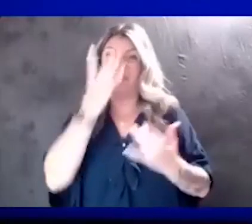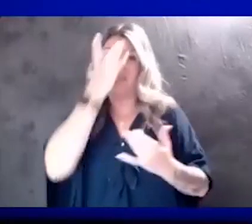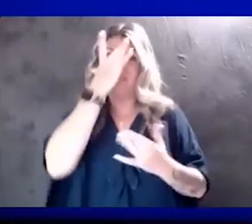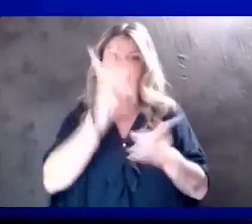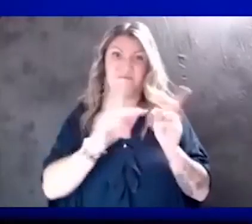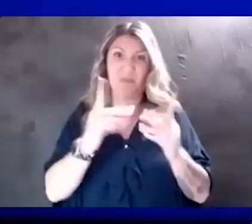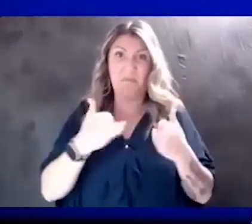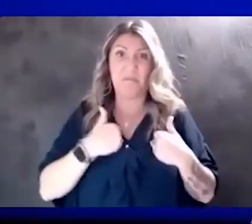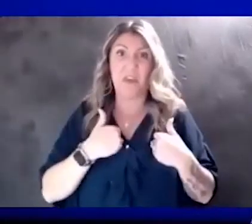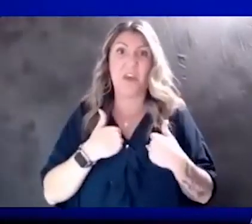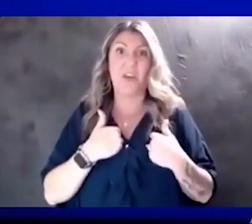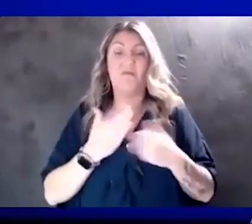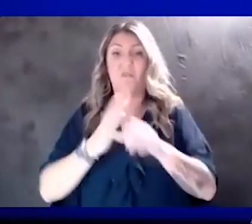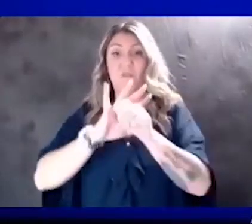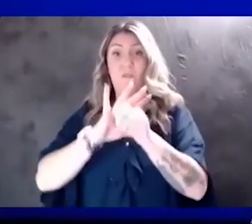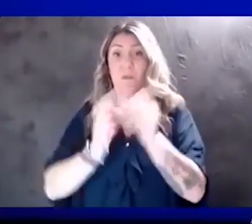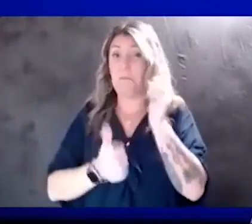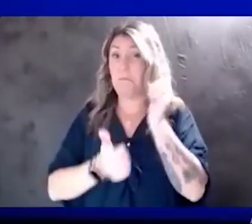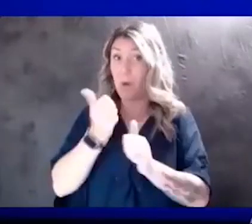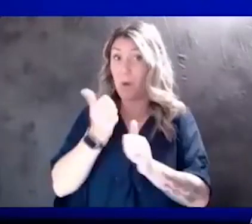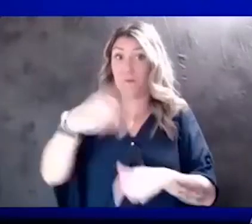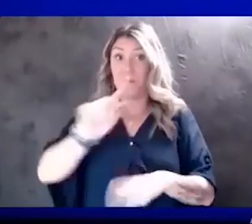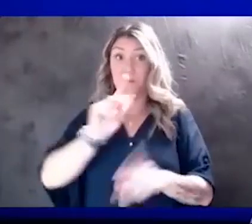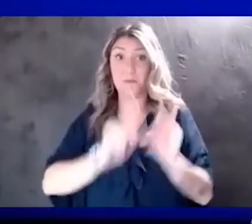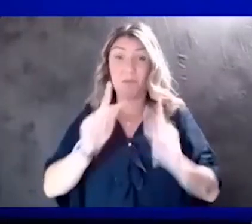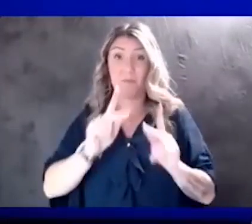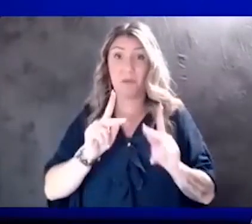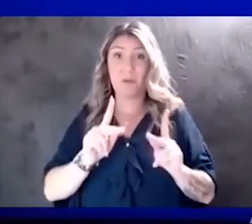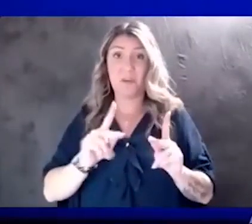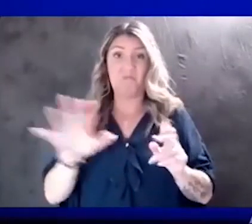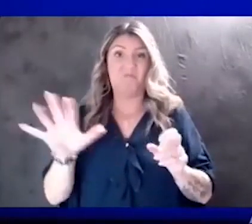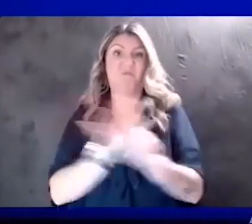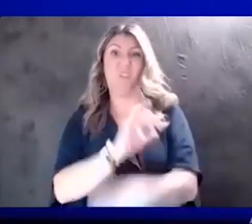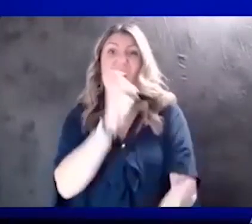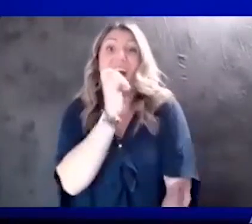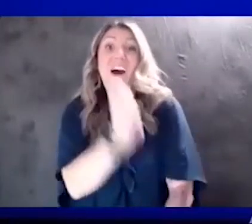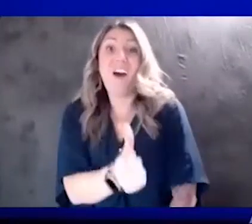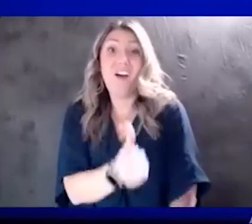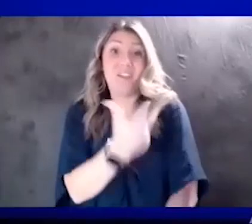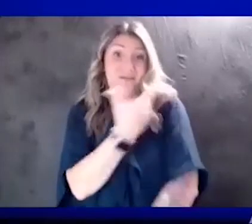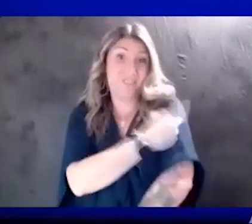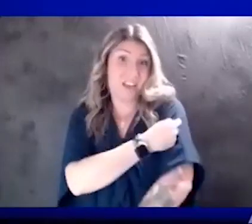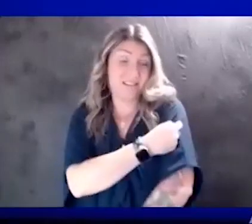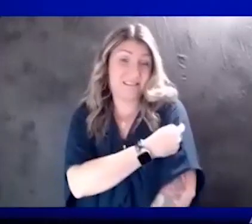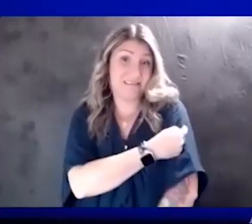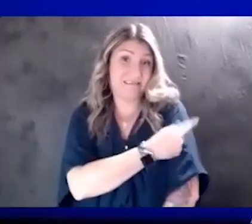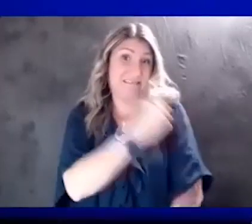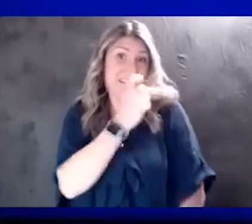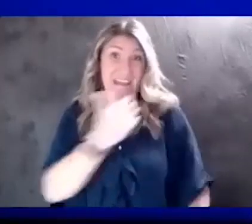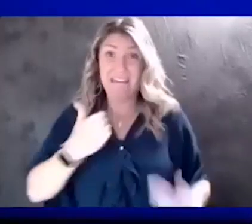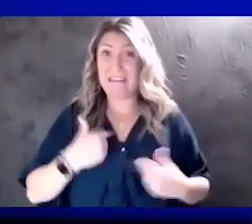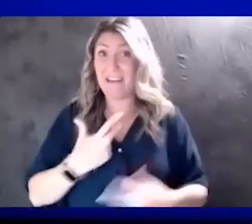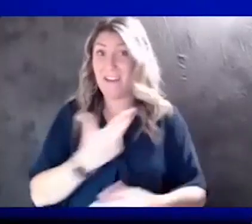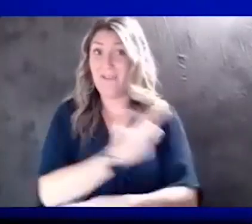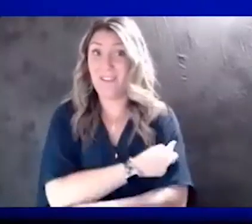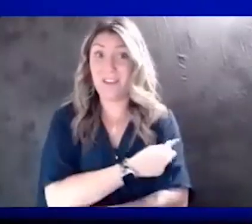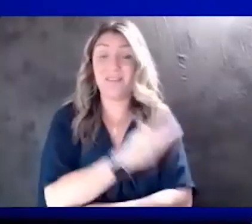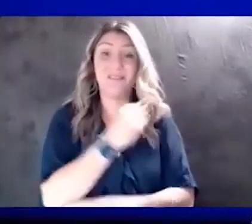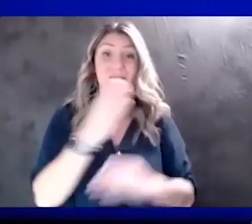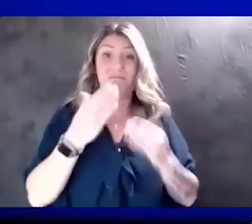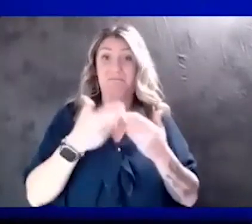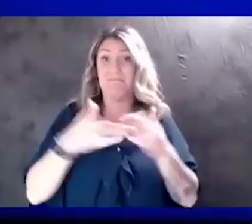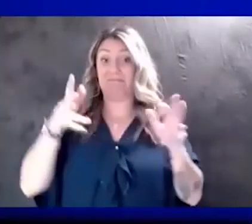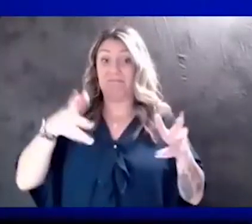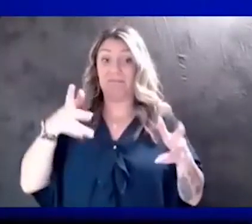vast majority of these folks are completely unvaccinated, and the remainder are people that essentially